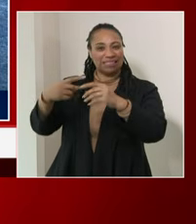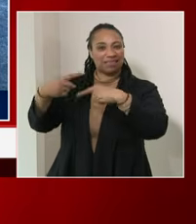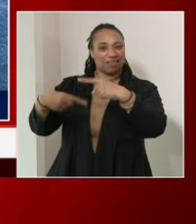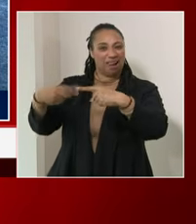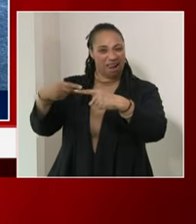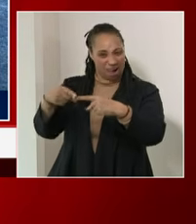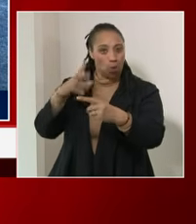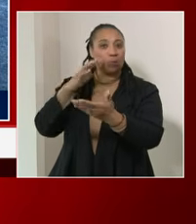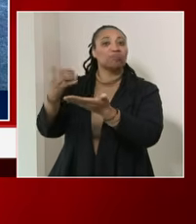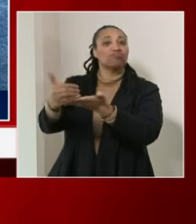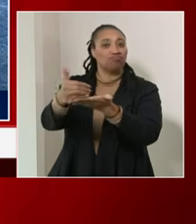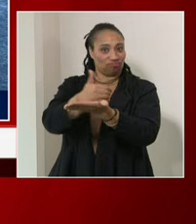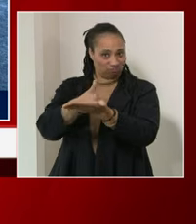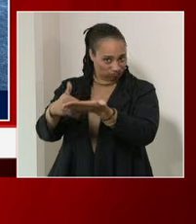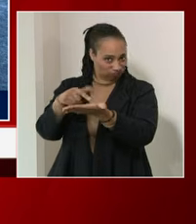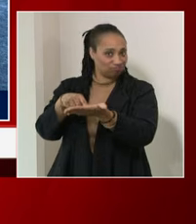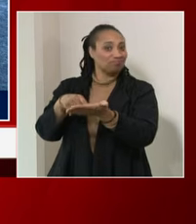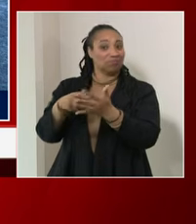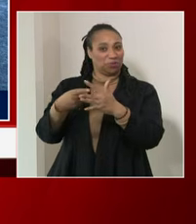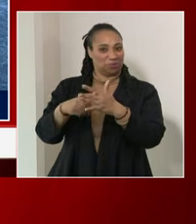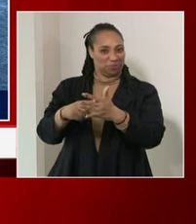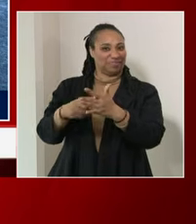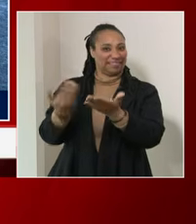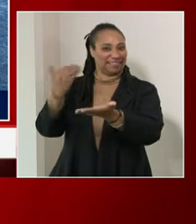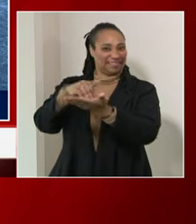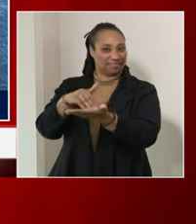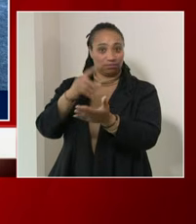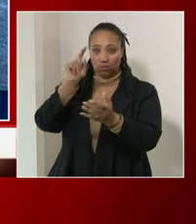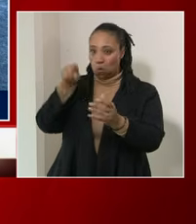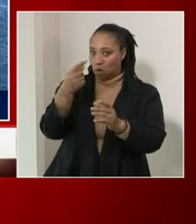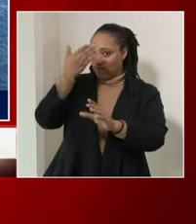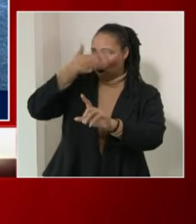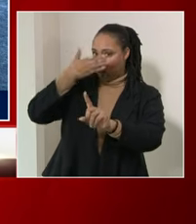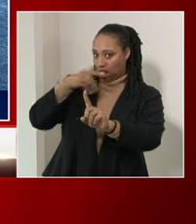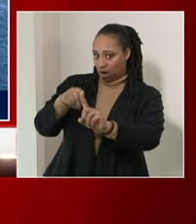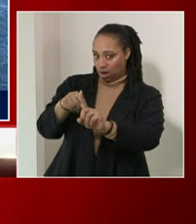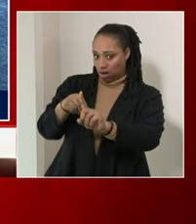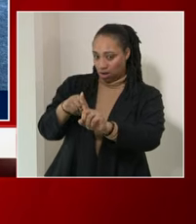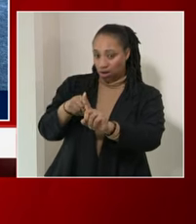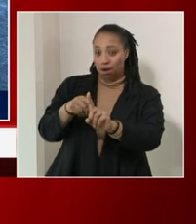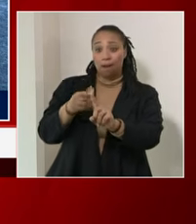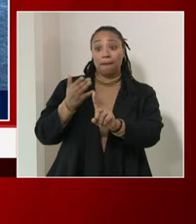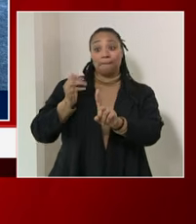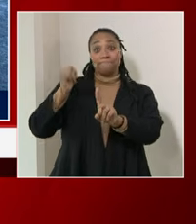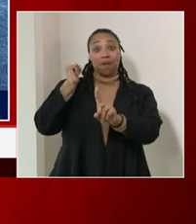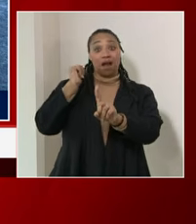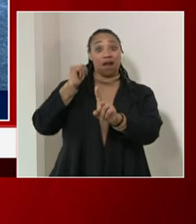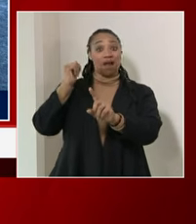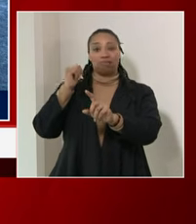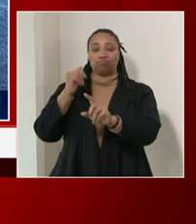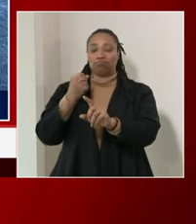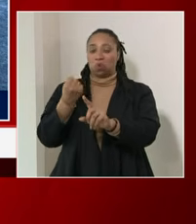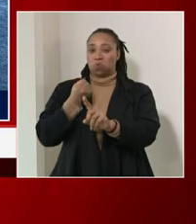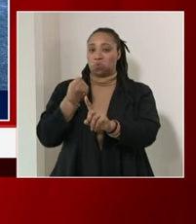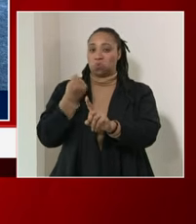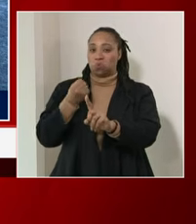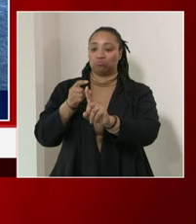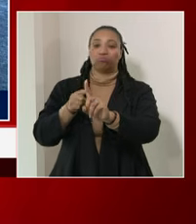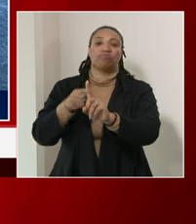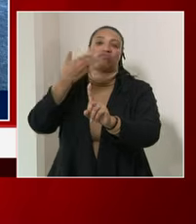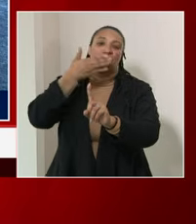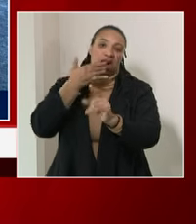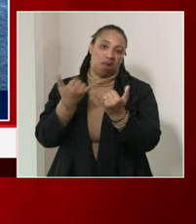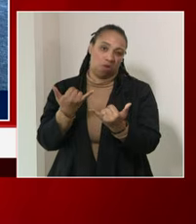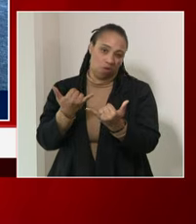front side, and that we will have more updates regarding alley side collection as we continue to cut the paths into the alley and we work